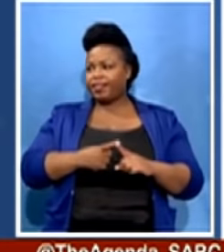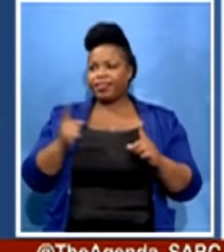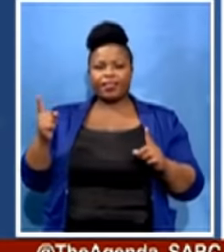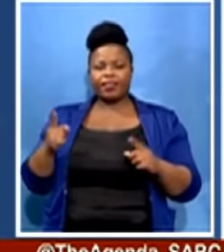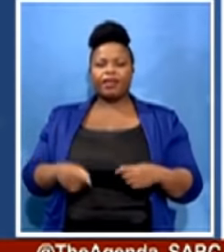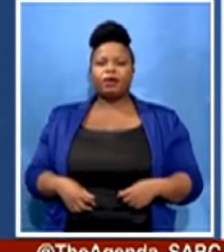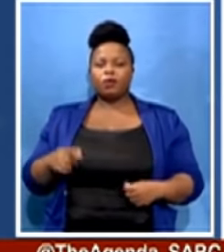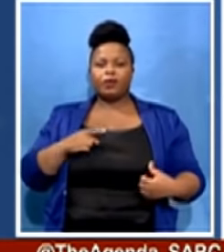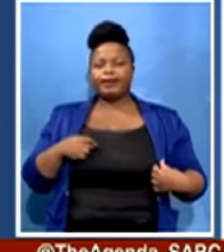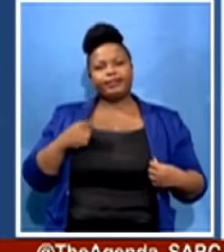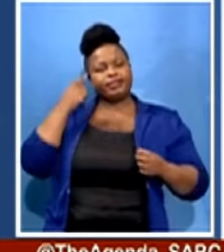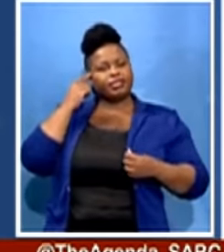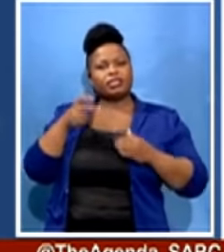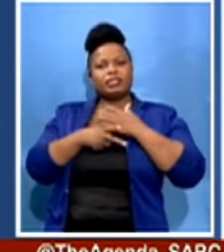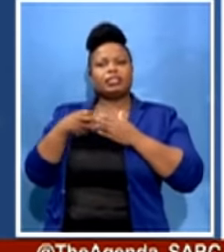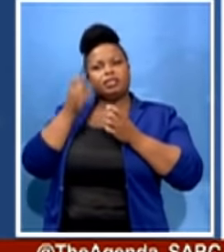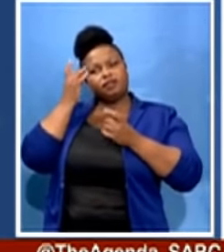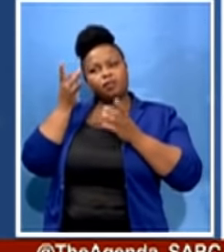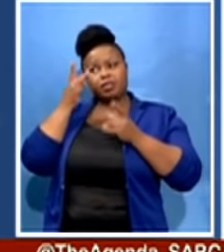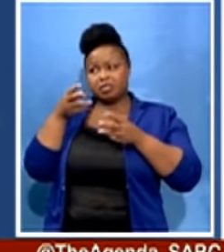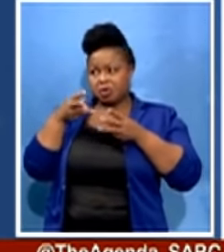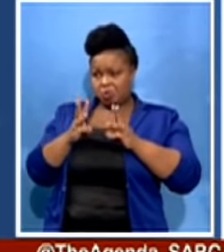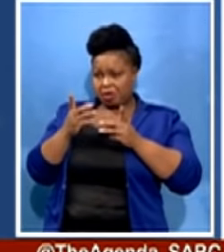in a manner in which that information